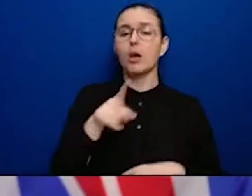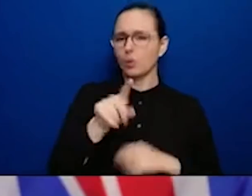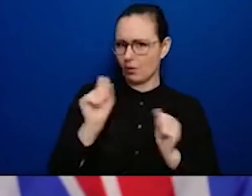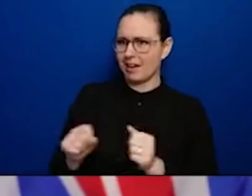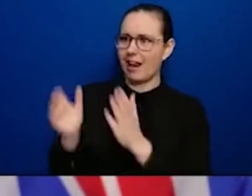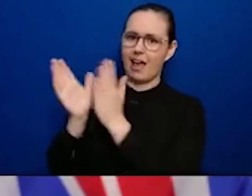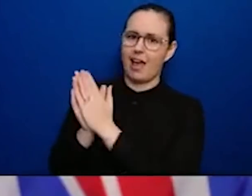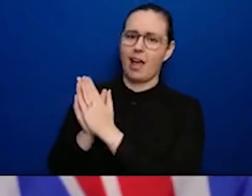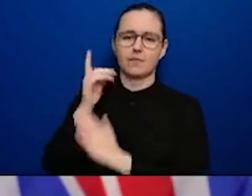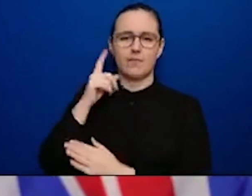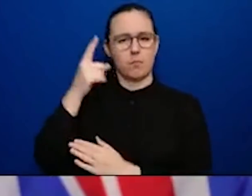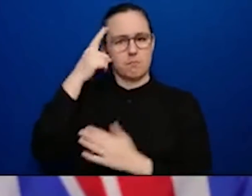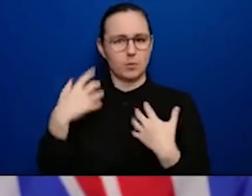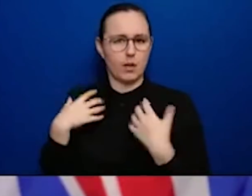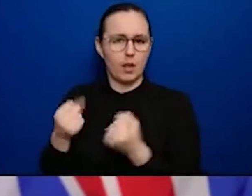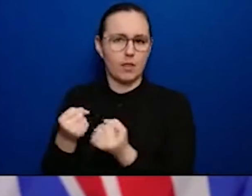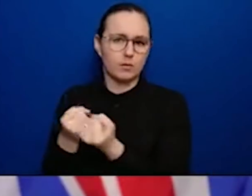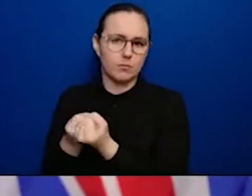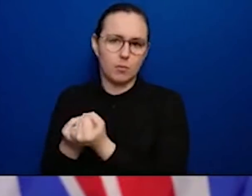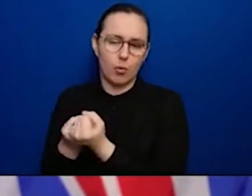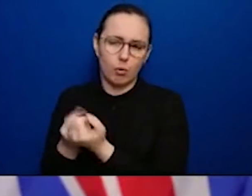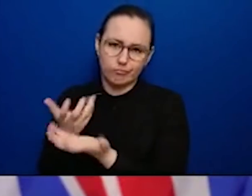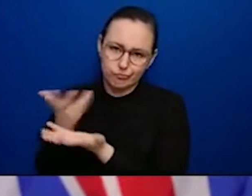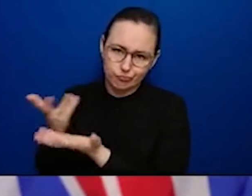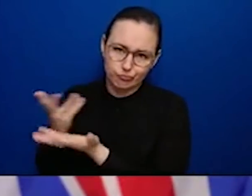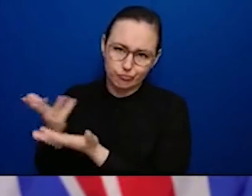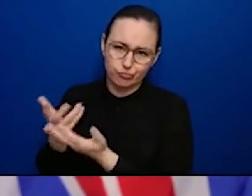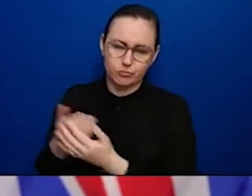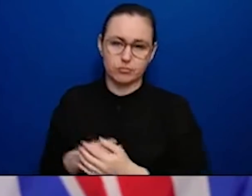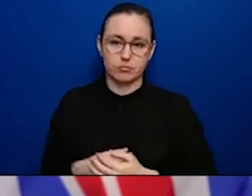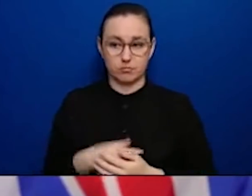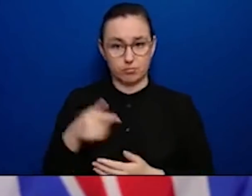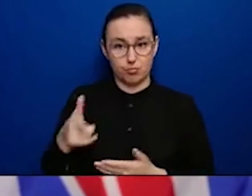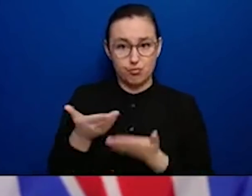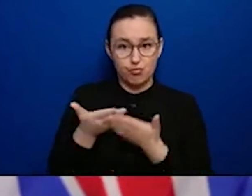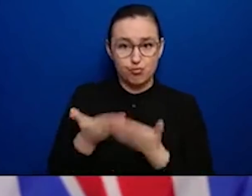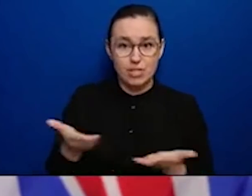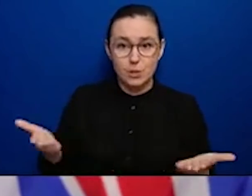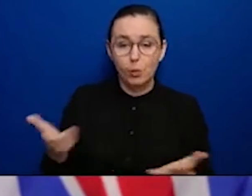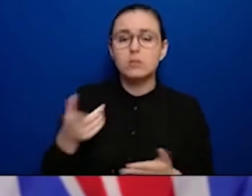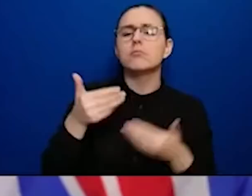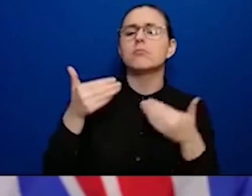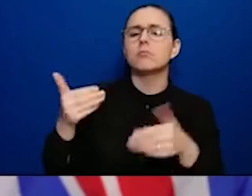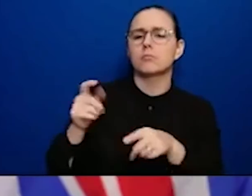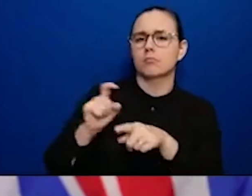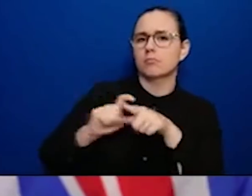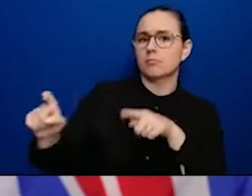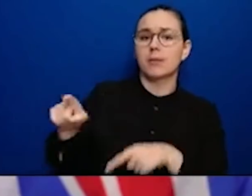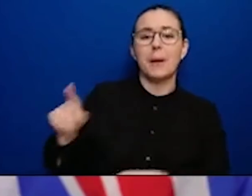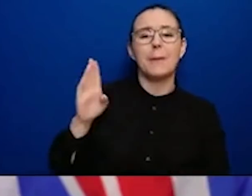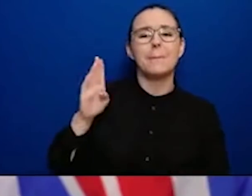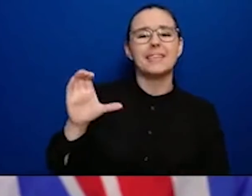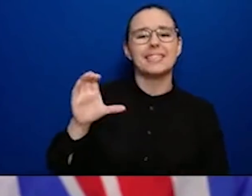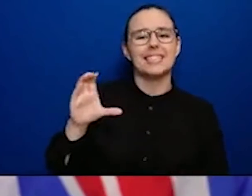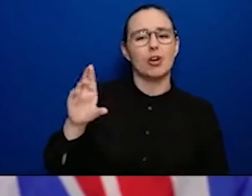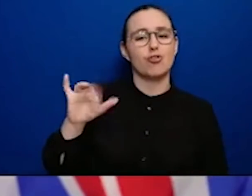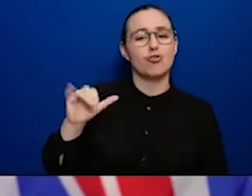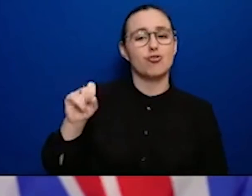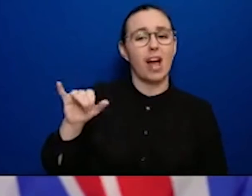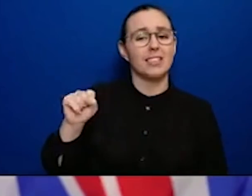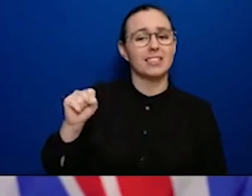available to you. Mental health support information and resources are also available by calling the BC Crisis Line, and it's free and